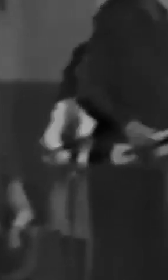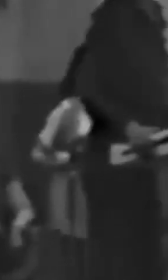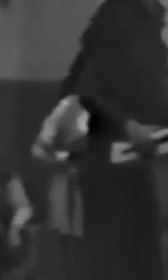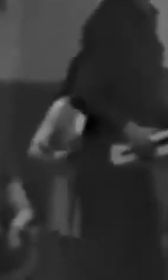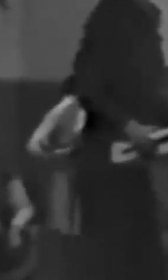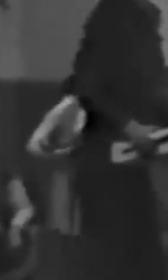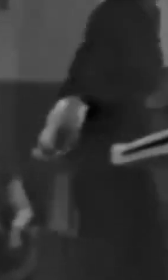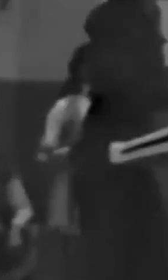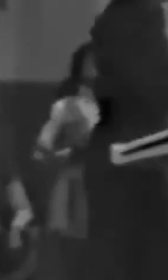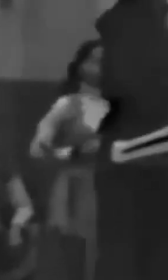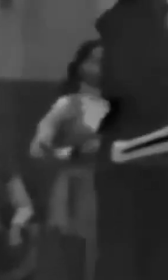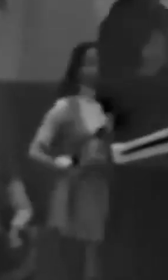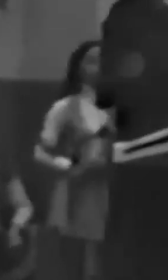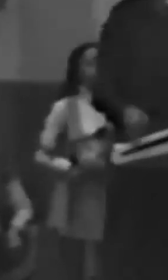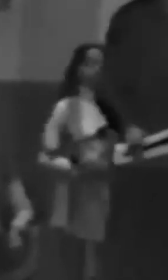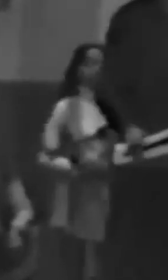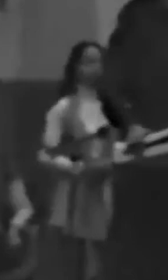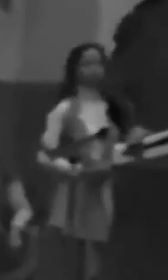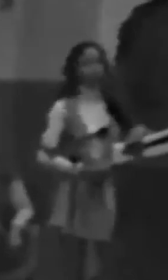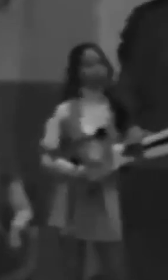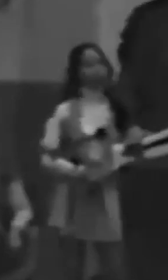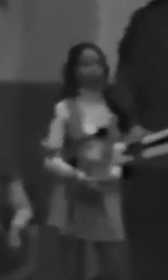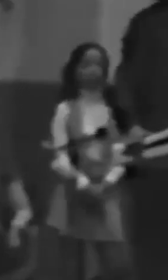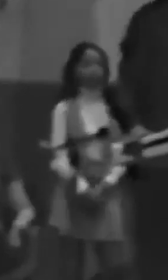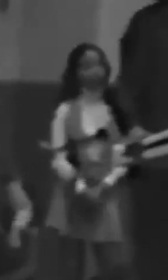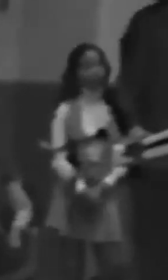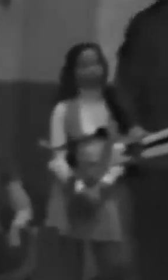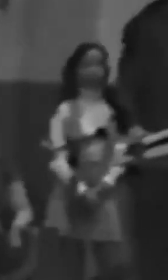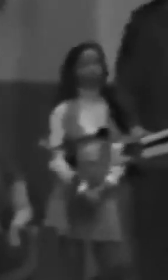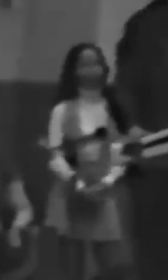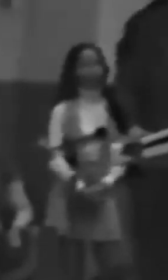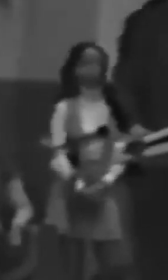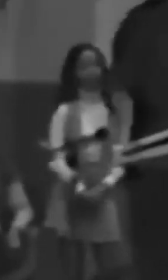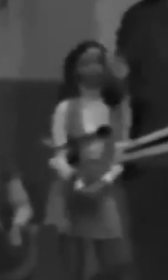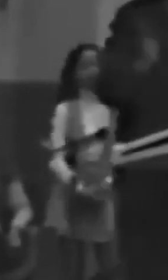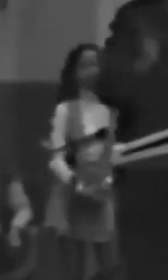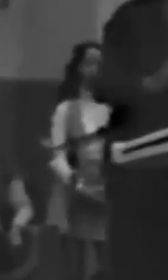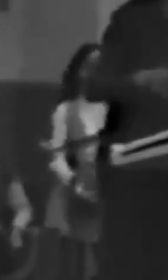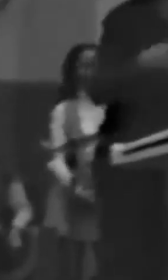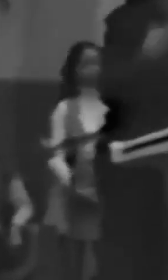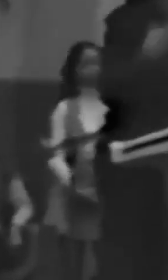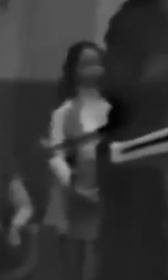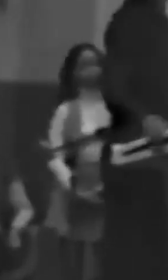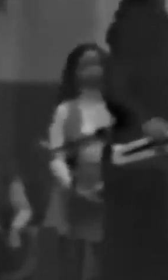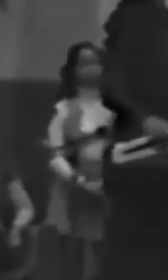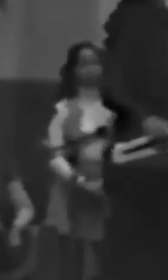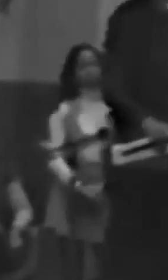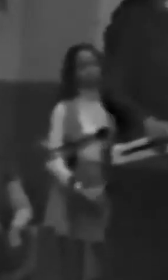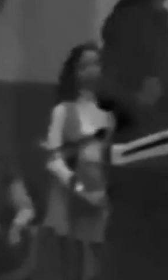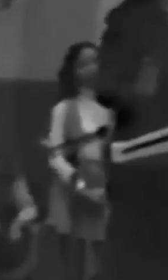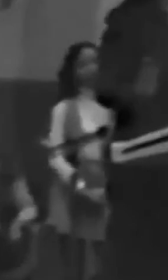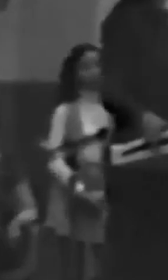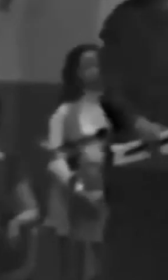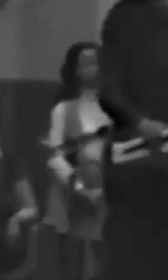papers, or else that person can be deported. And we see particularly in this area,